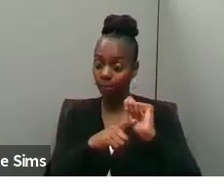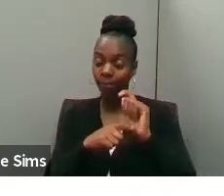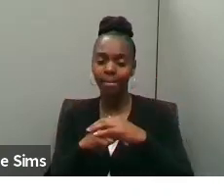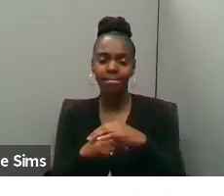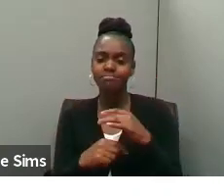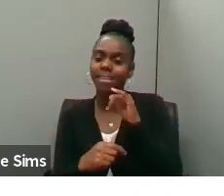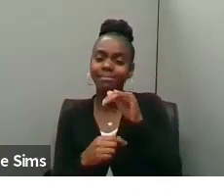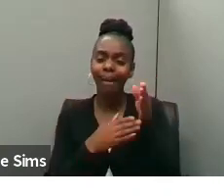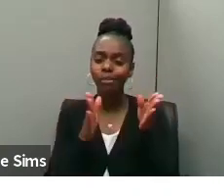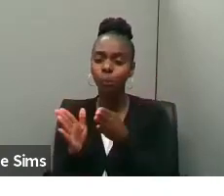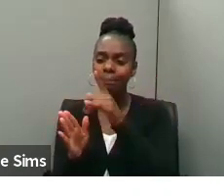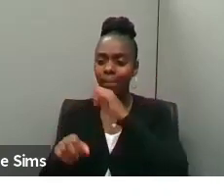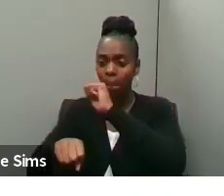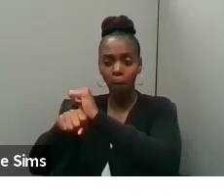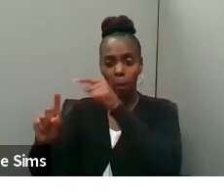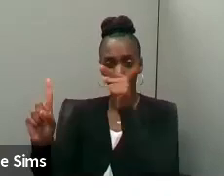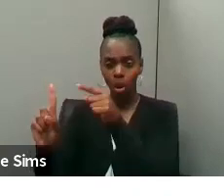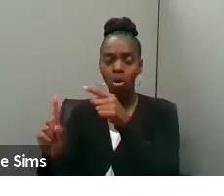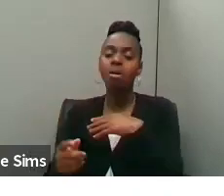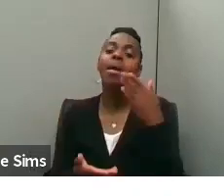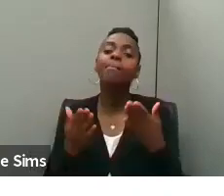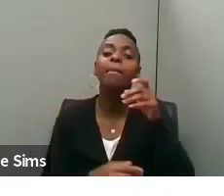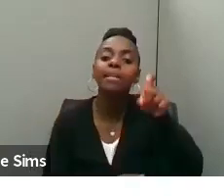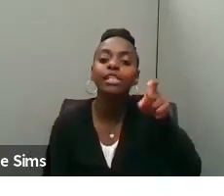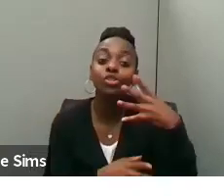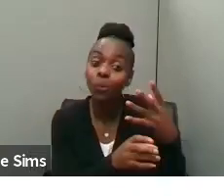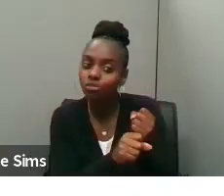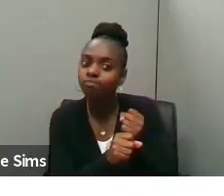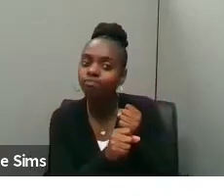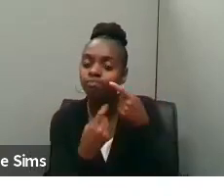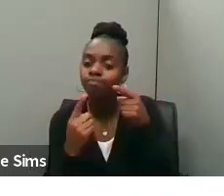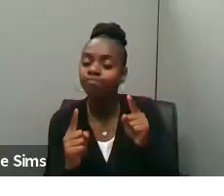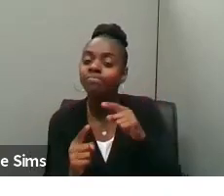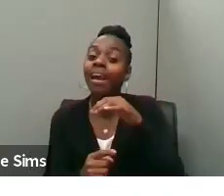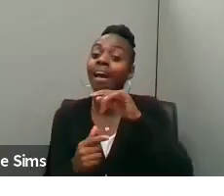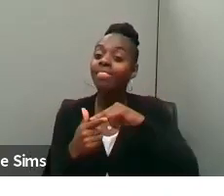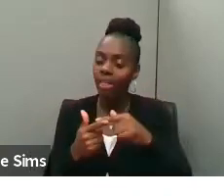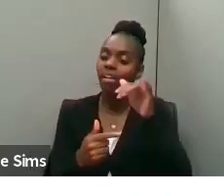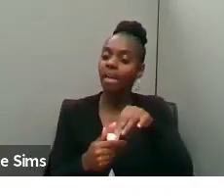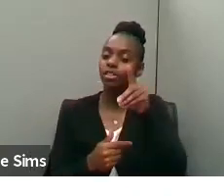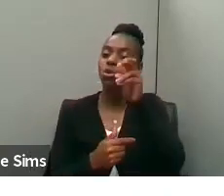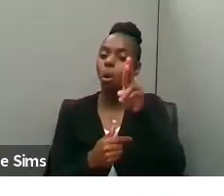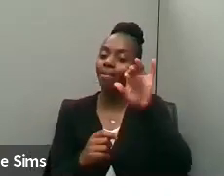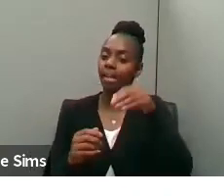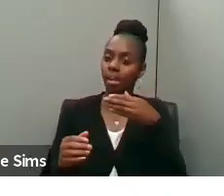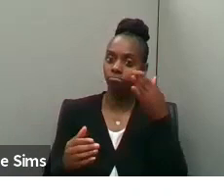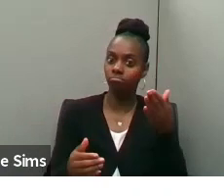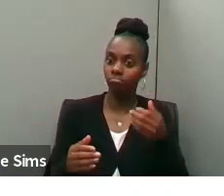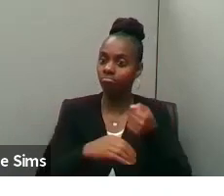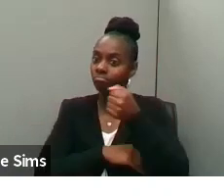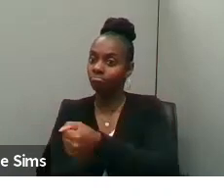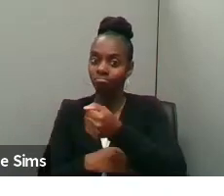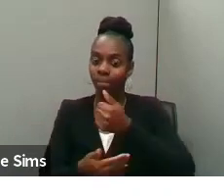that's not directly the employment goal, because that might be necessary to achieve it, then the DOR could step in to provide services to